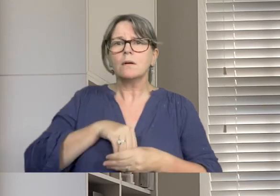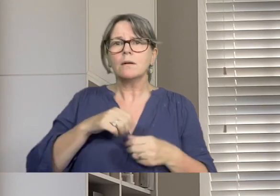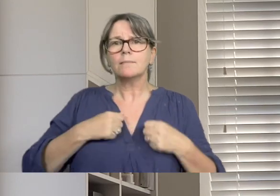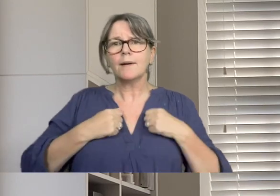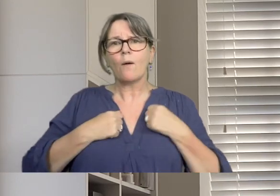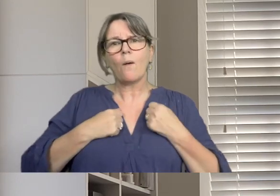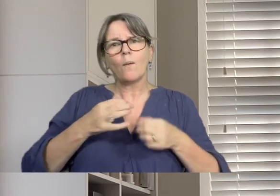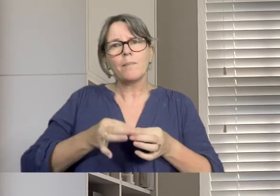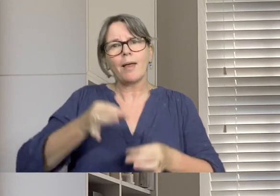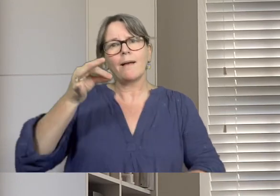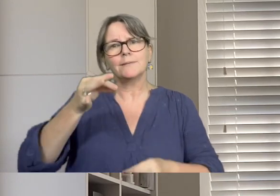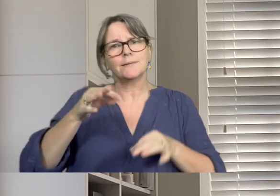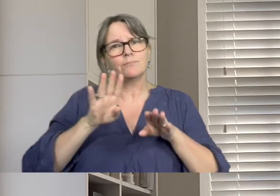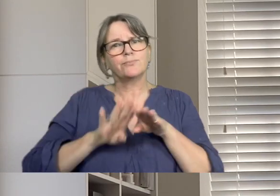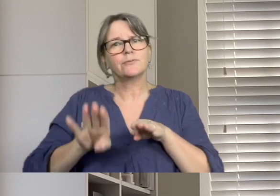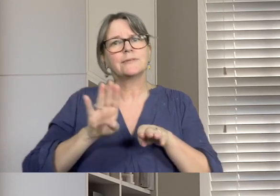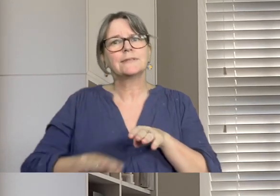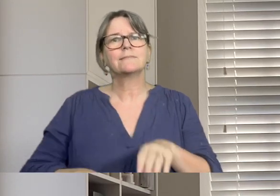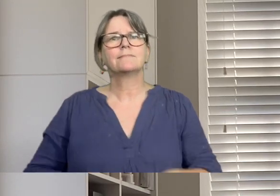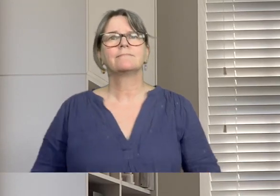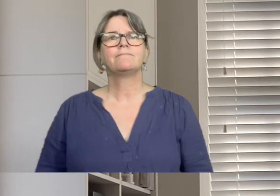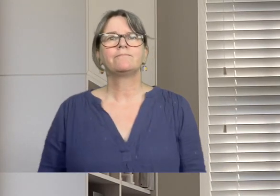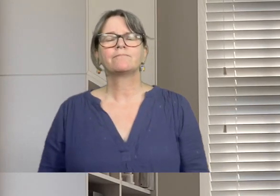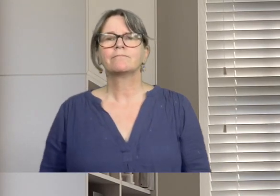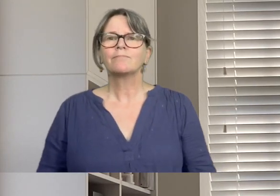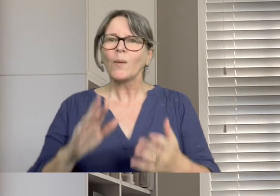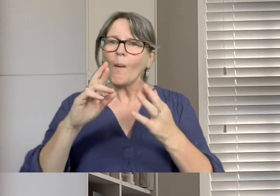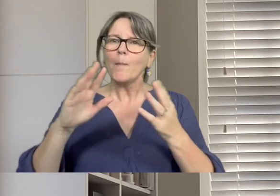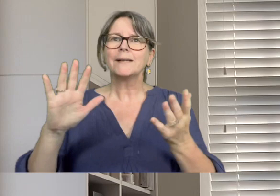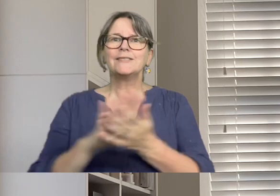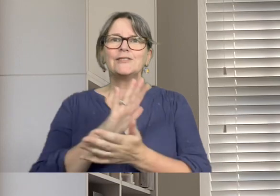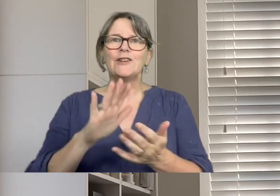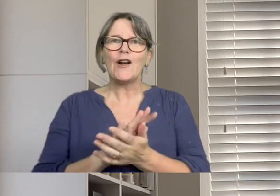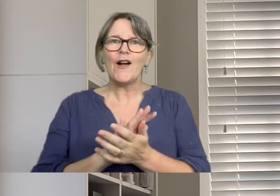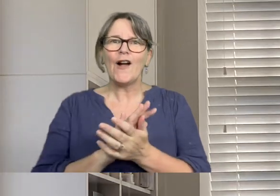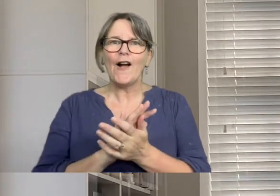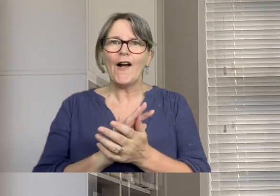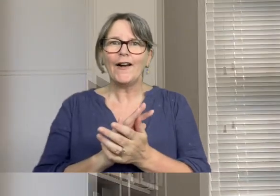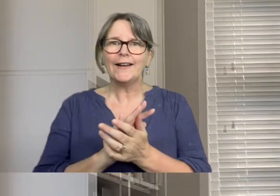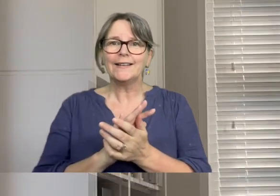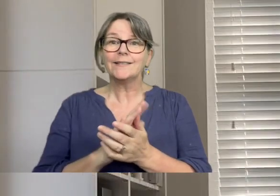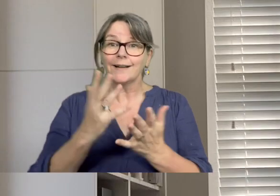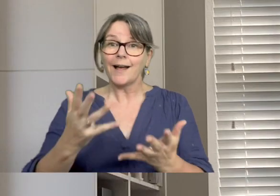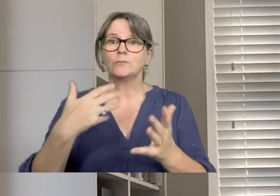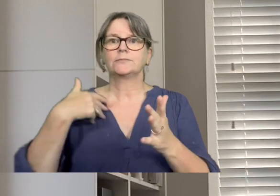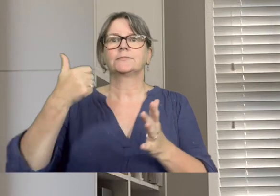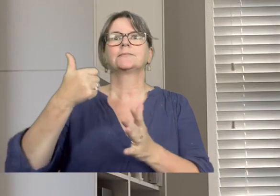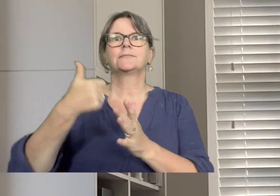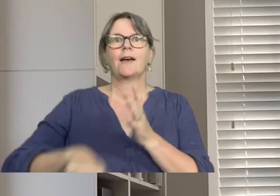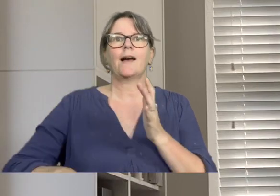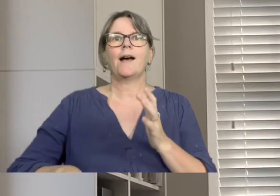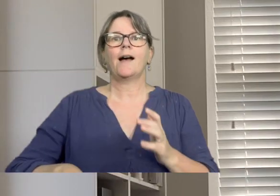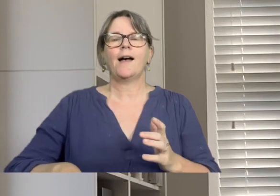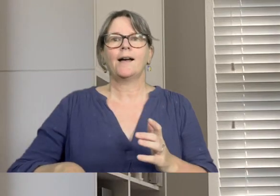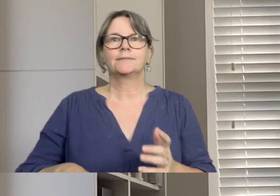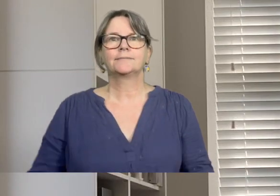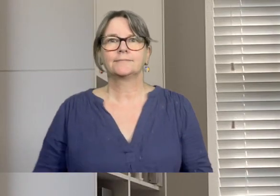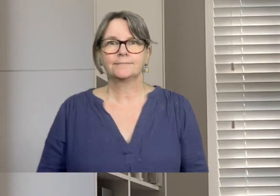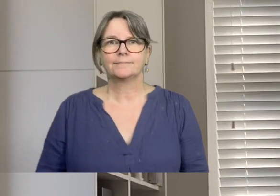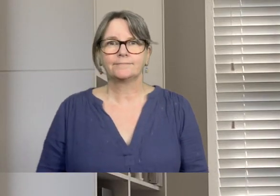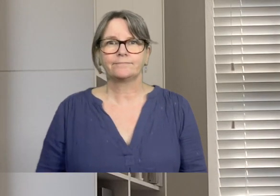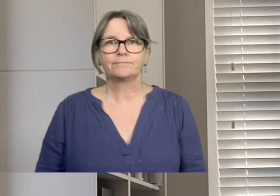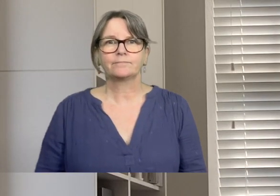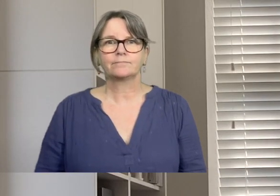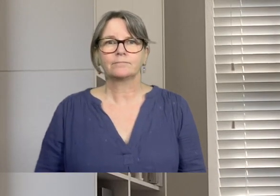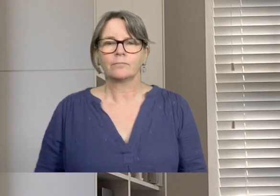you might want to take on into your further practice, and I hope you enjoy. Thank you. So to start our session, we're